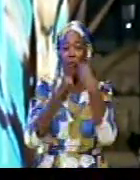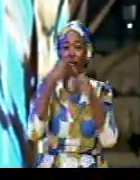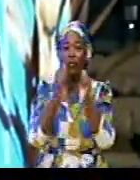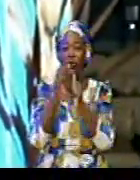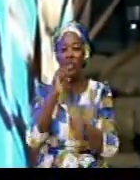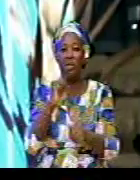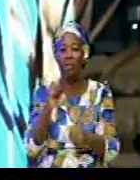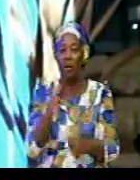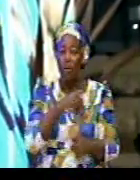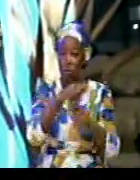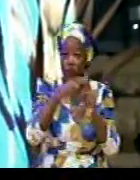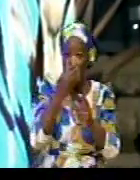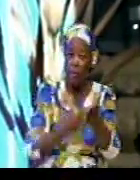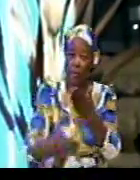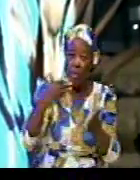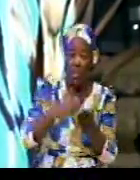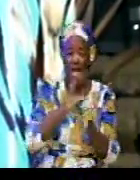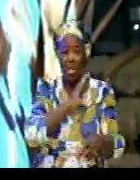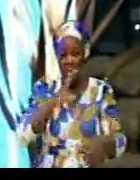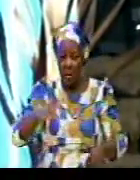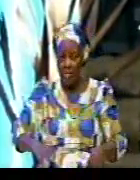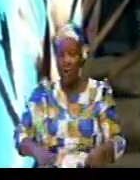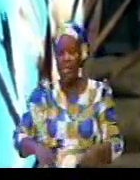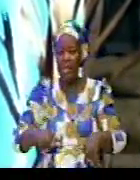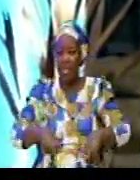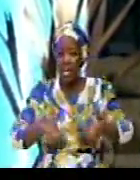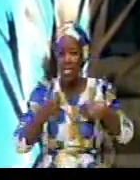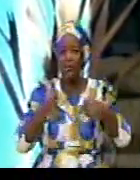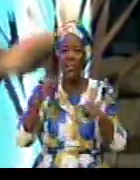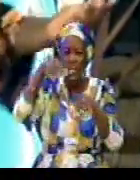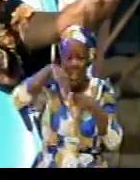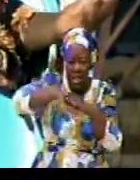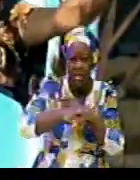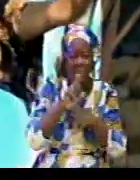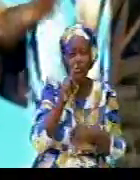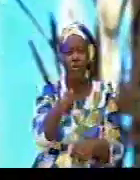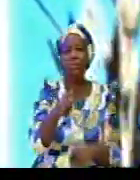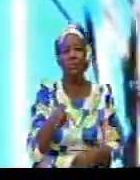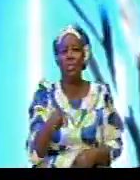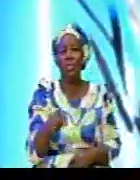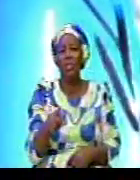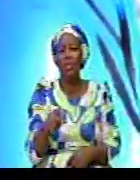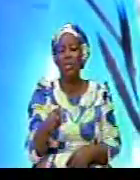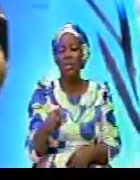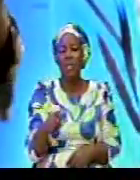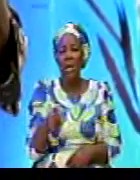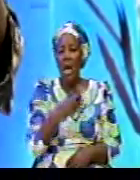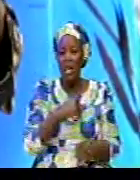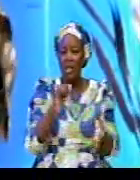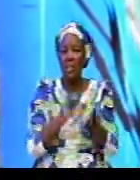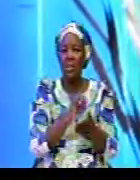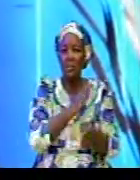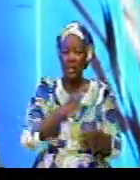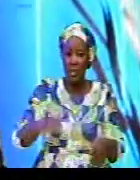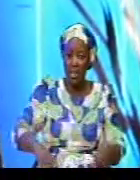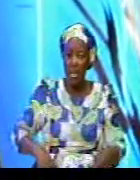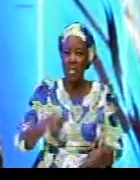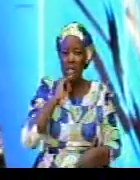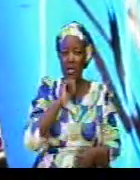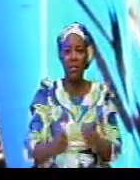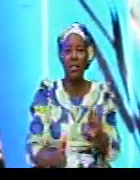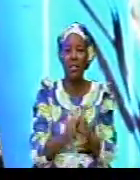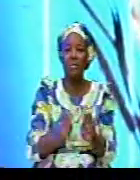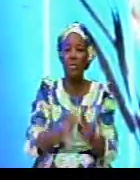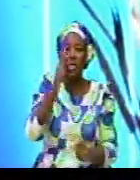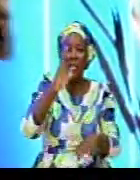there. I'll fellowship with him. I'll sup with him. When you are born again, Christ lives on the inside of